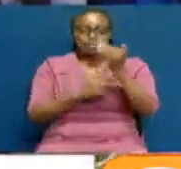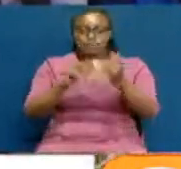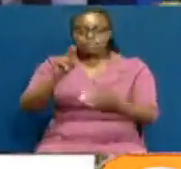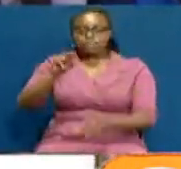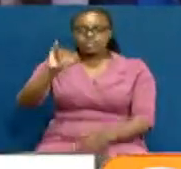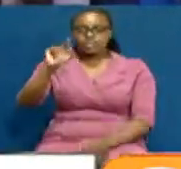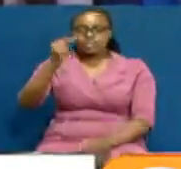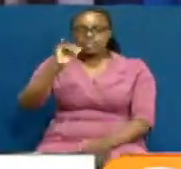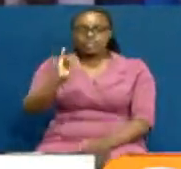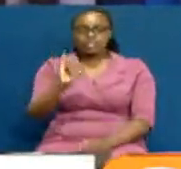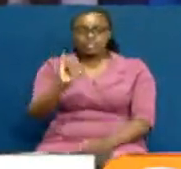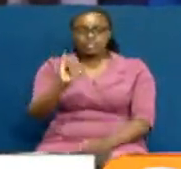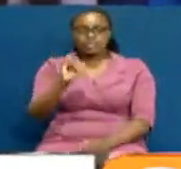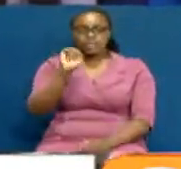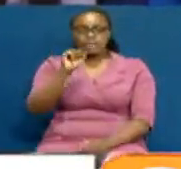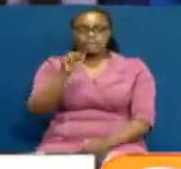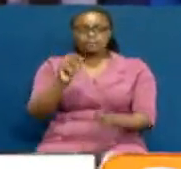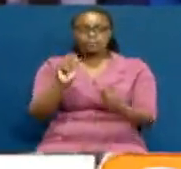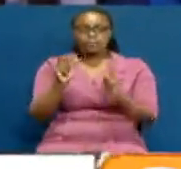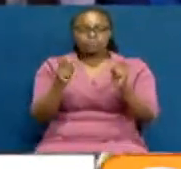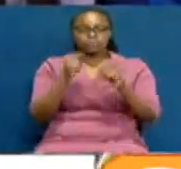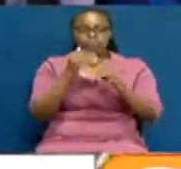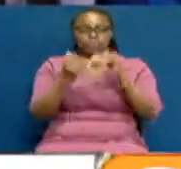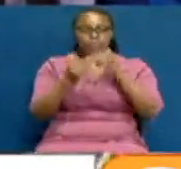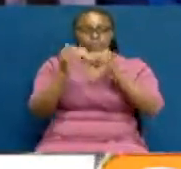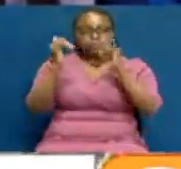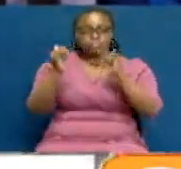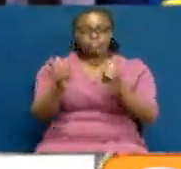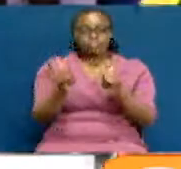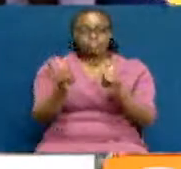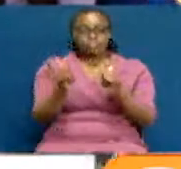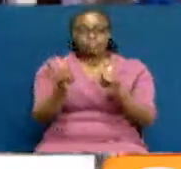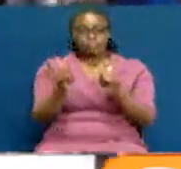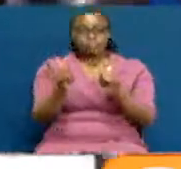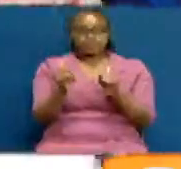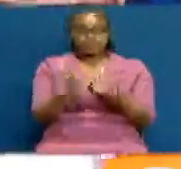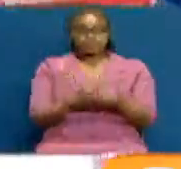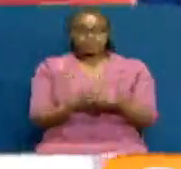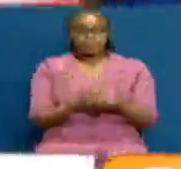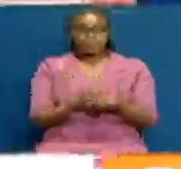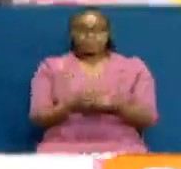nini irekebishwe ijengwe upya.